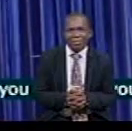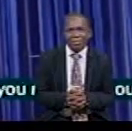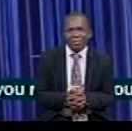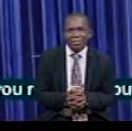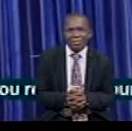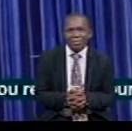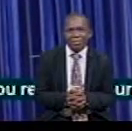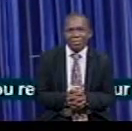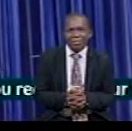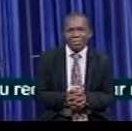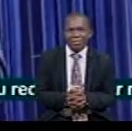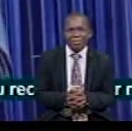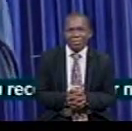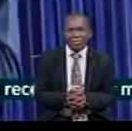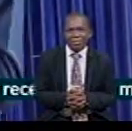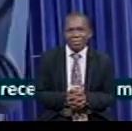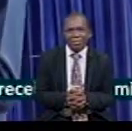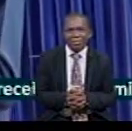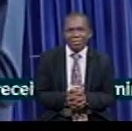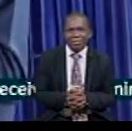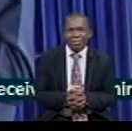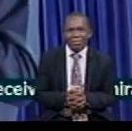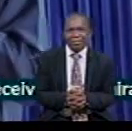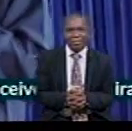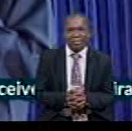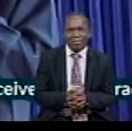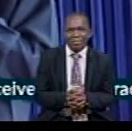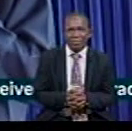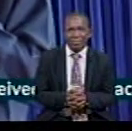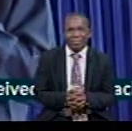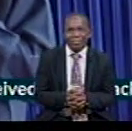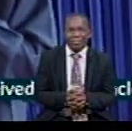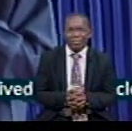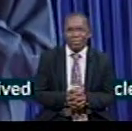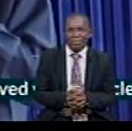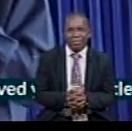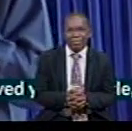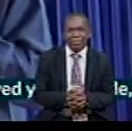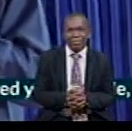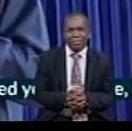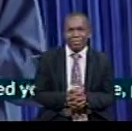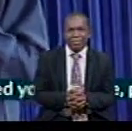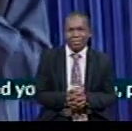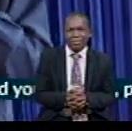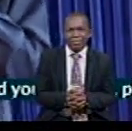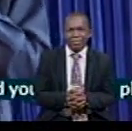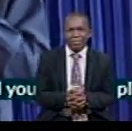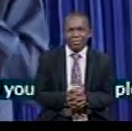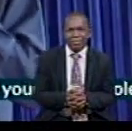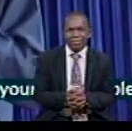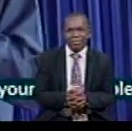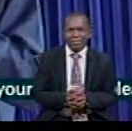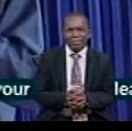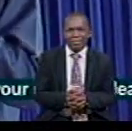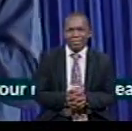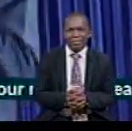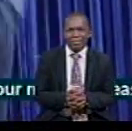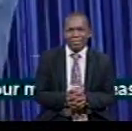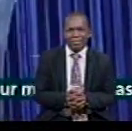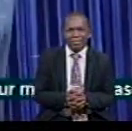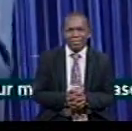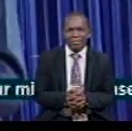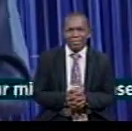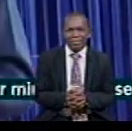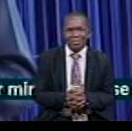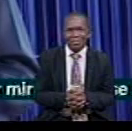onye sofu onso oni sa yenuya o ma adansie ne Nyami and Sanctuary Nyami. What you